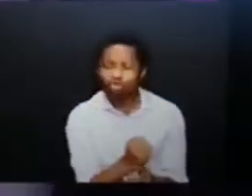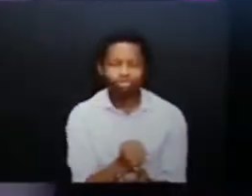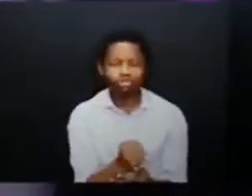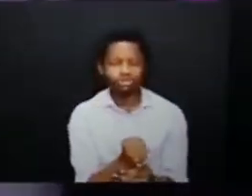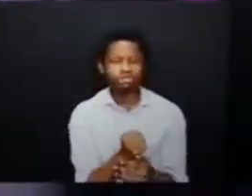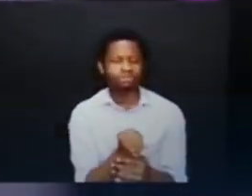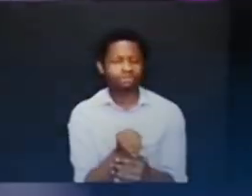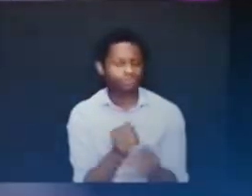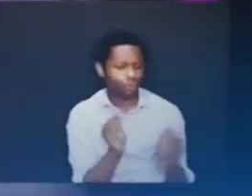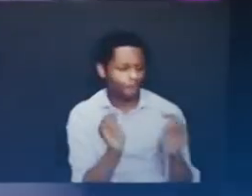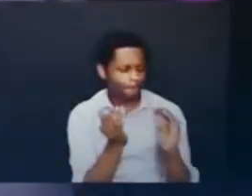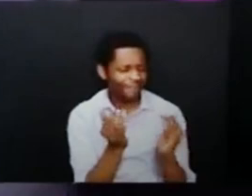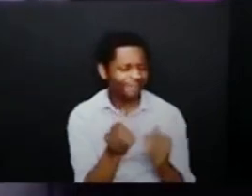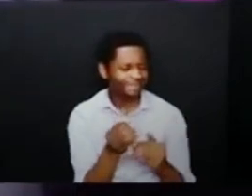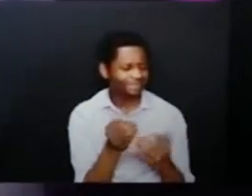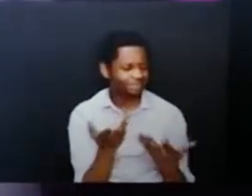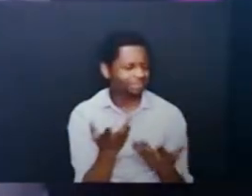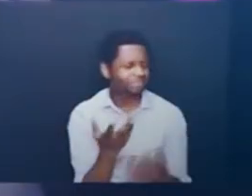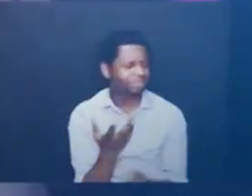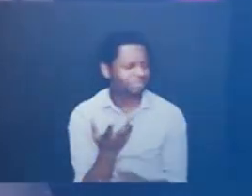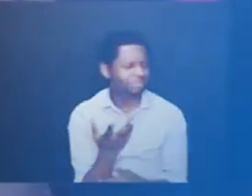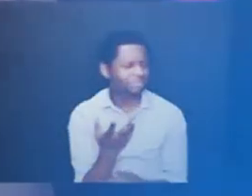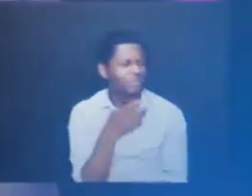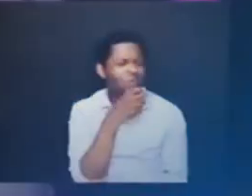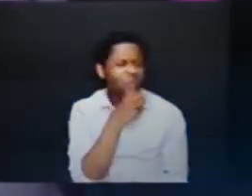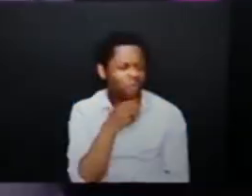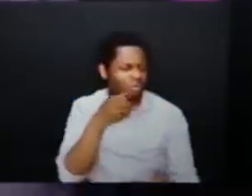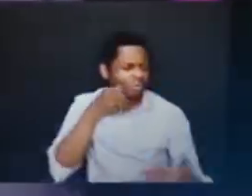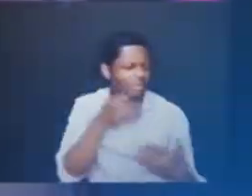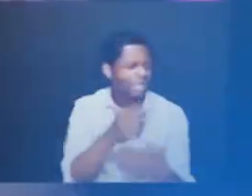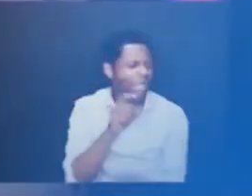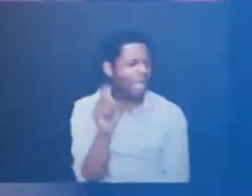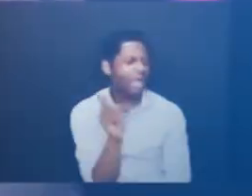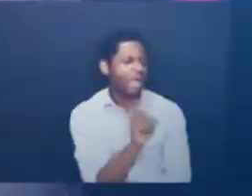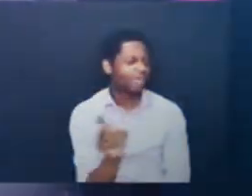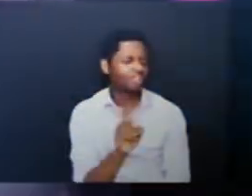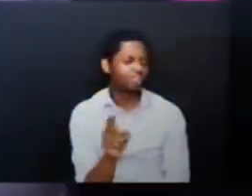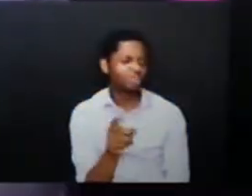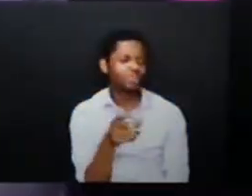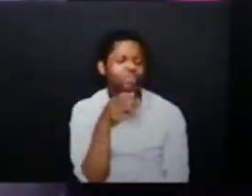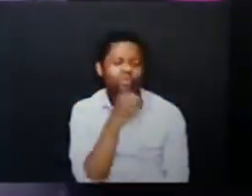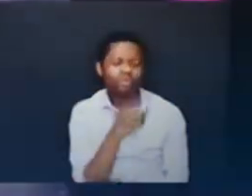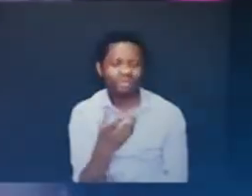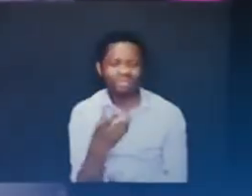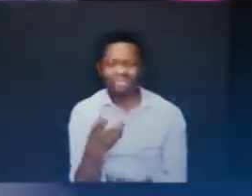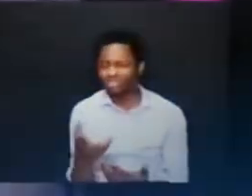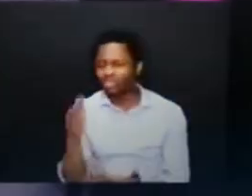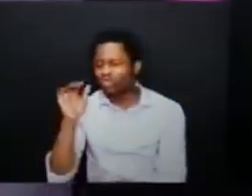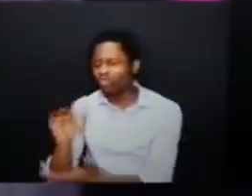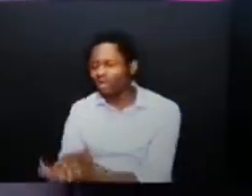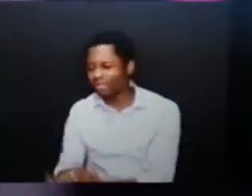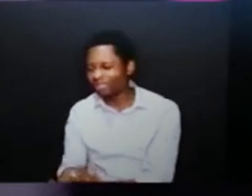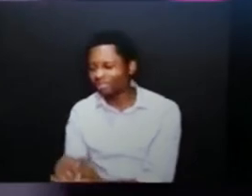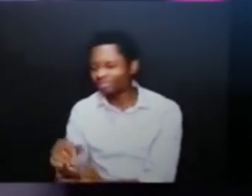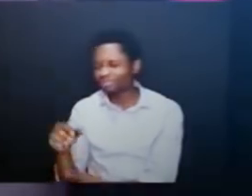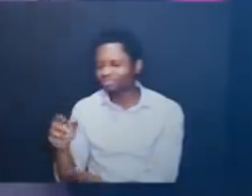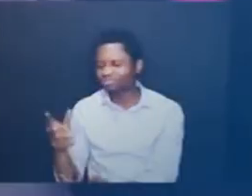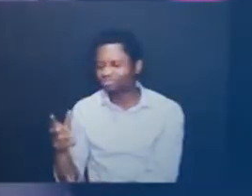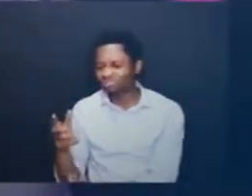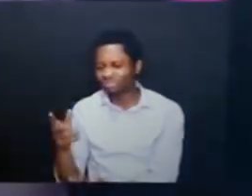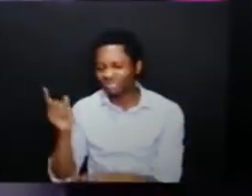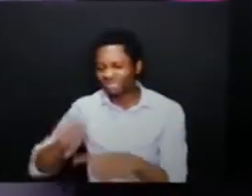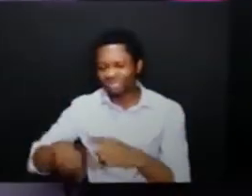dead. Since he was about 100 years old. And Sarah's womb was also dead.